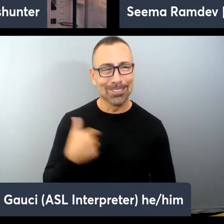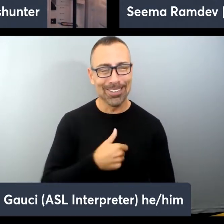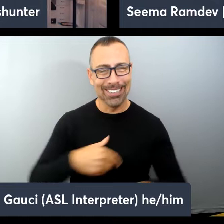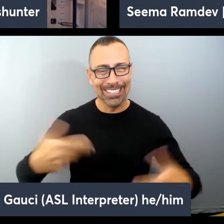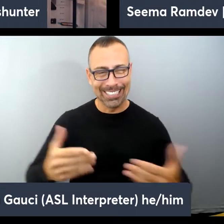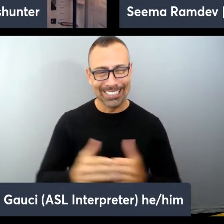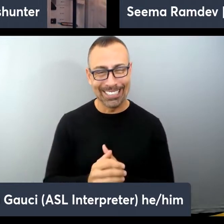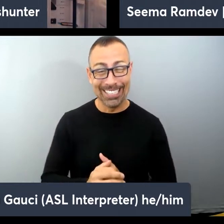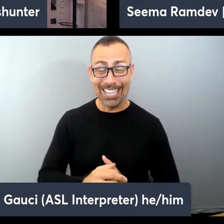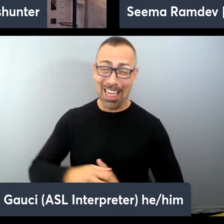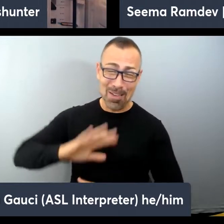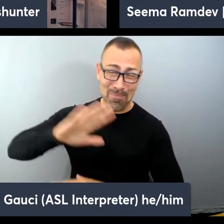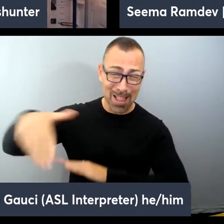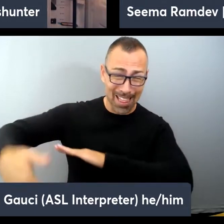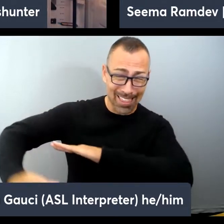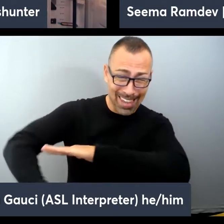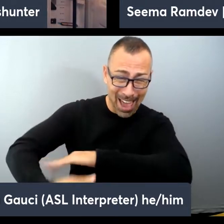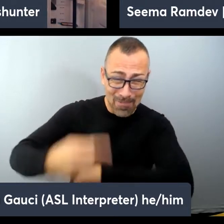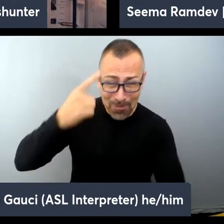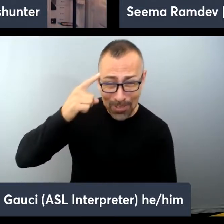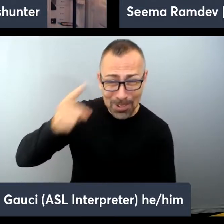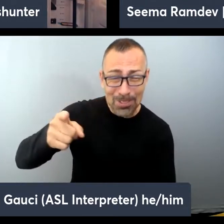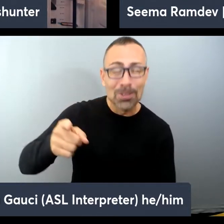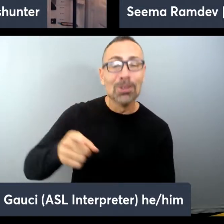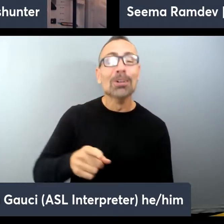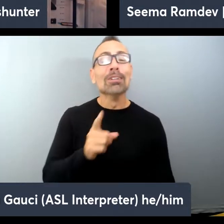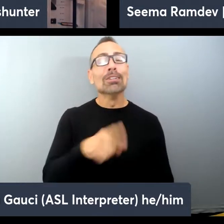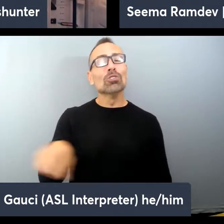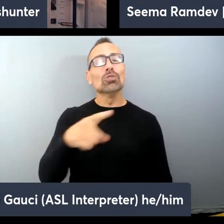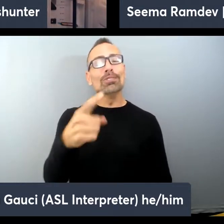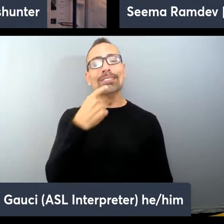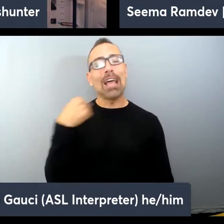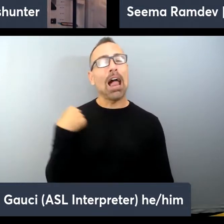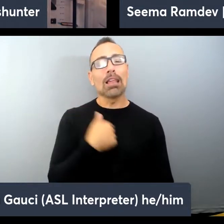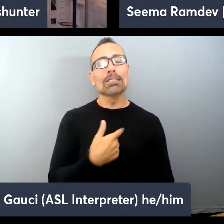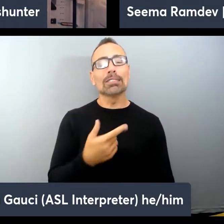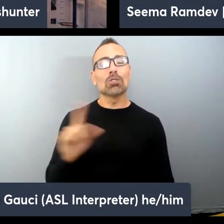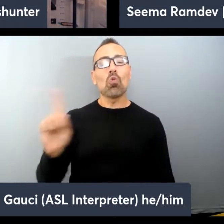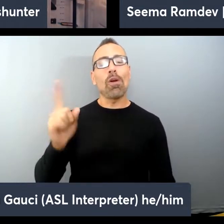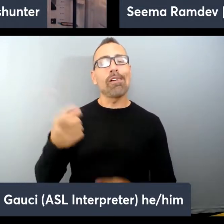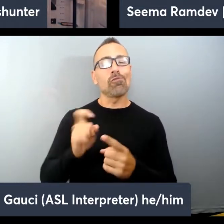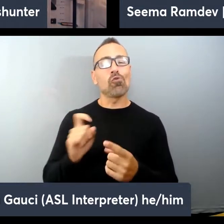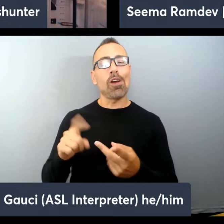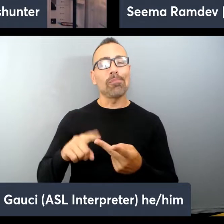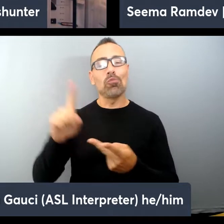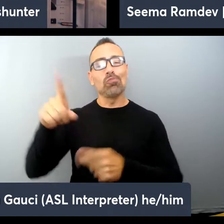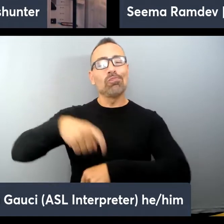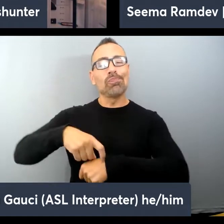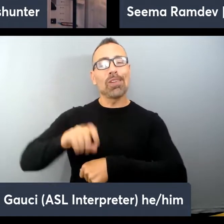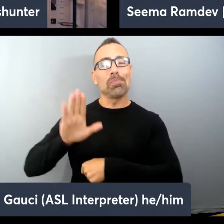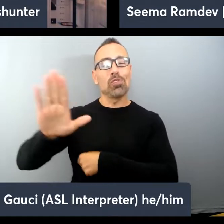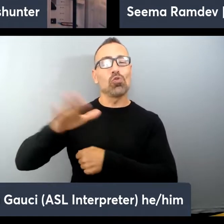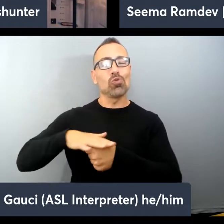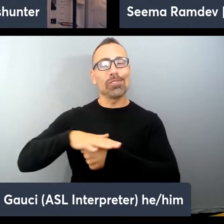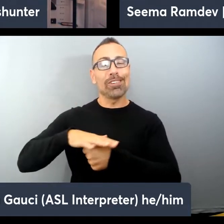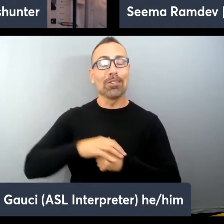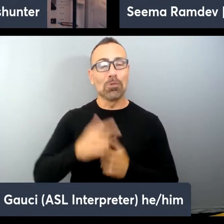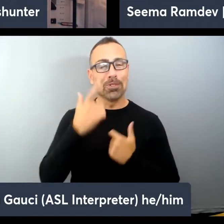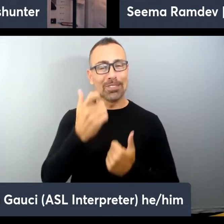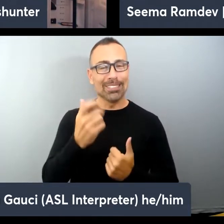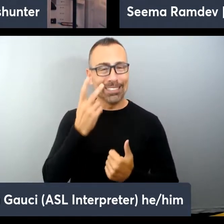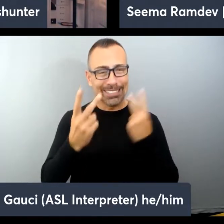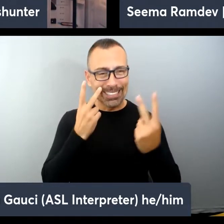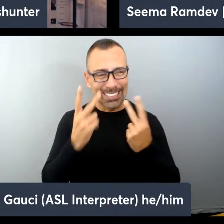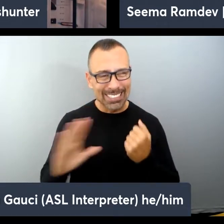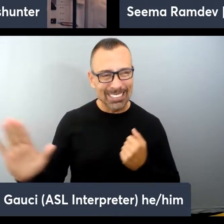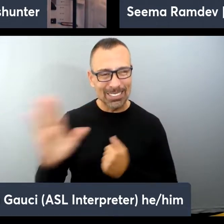middle of the night for you. Let us know what time it is where you're joining us from today. Really interested to hear from you. In the meantime, Frank is going